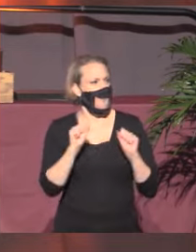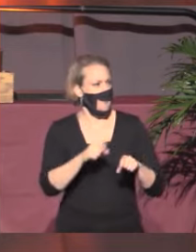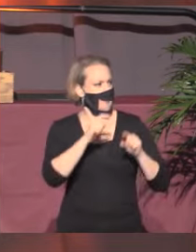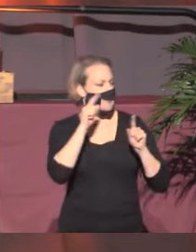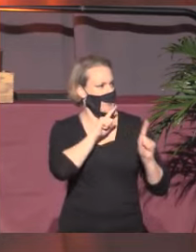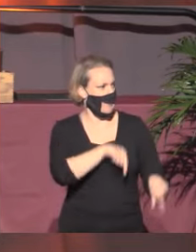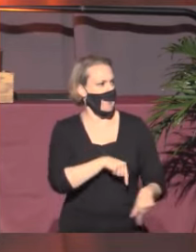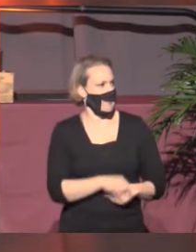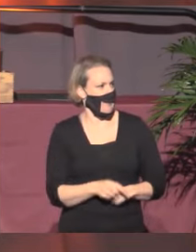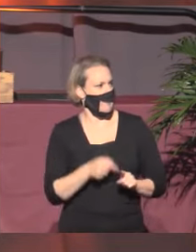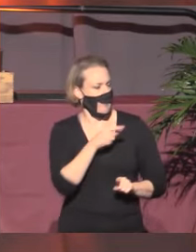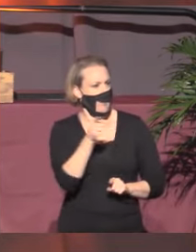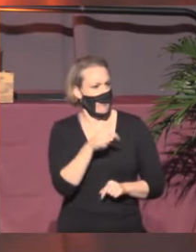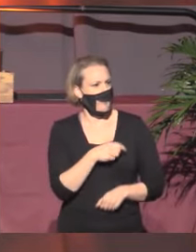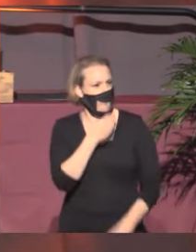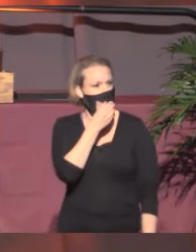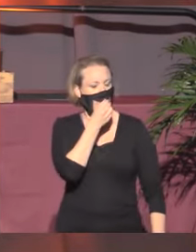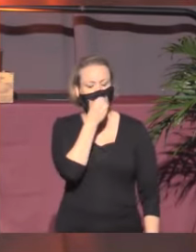And when you demand more of yourself,